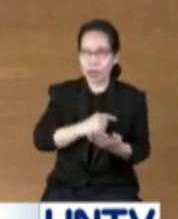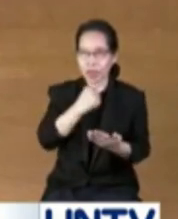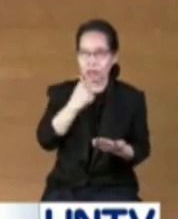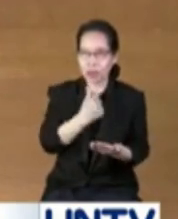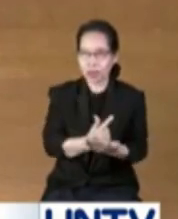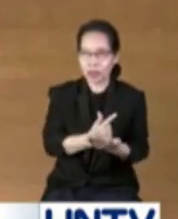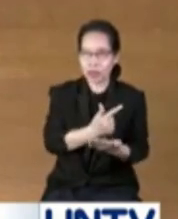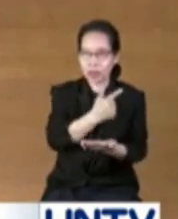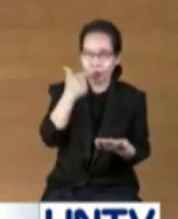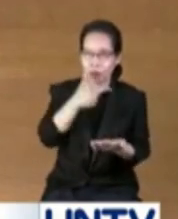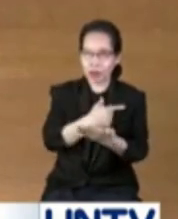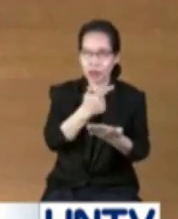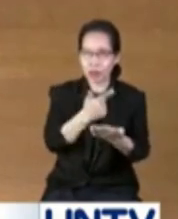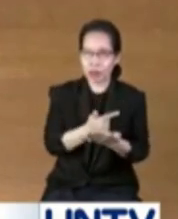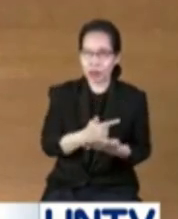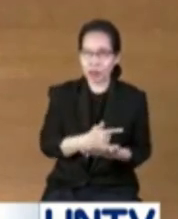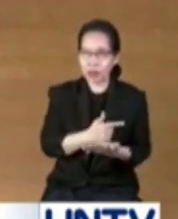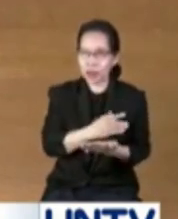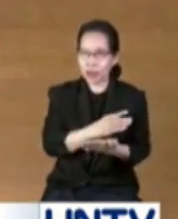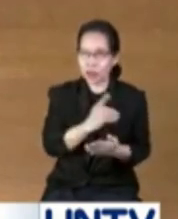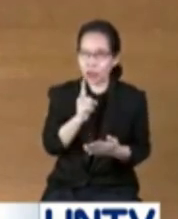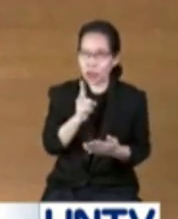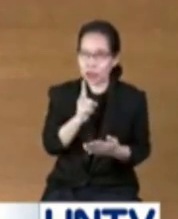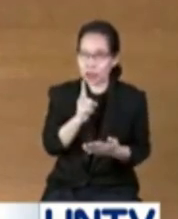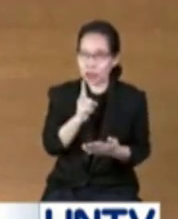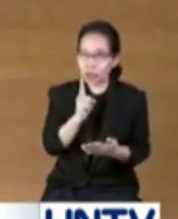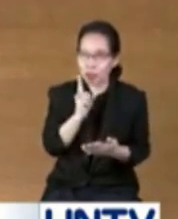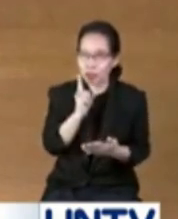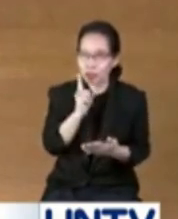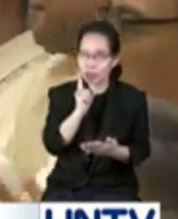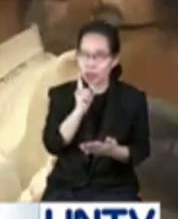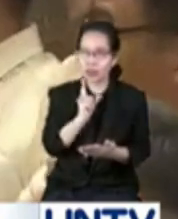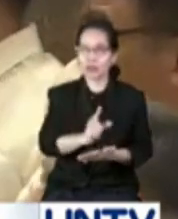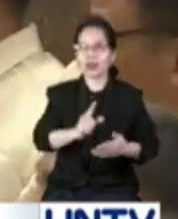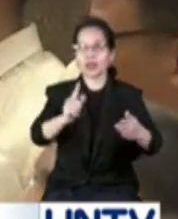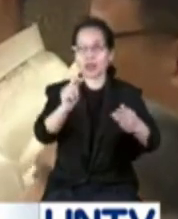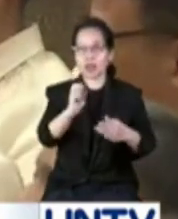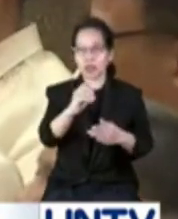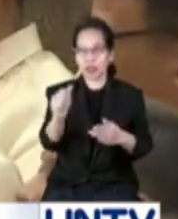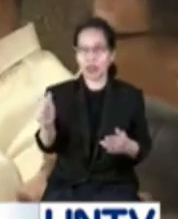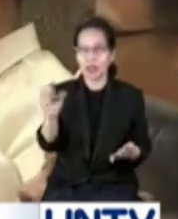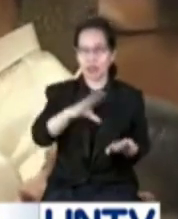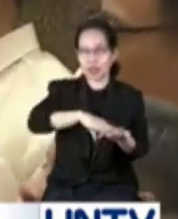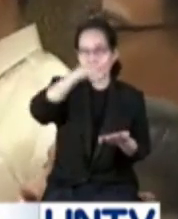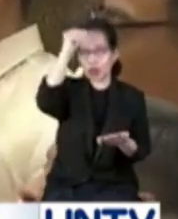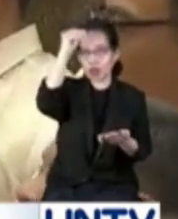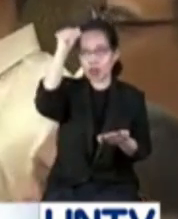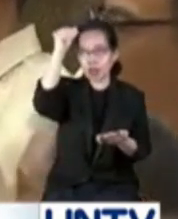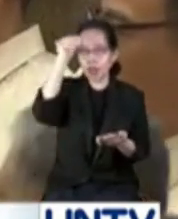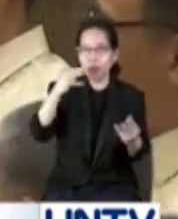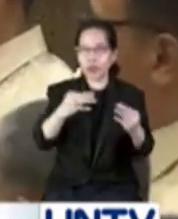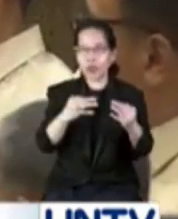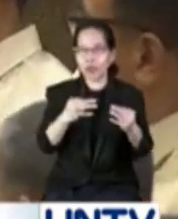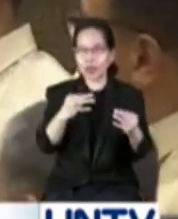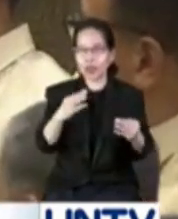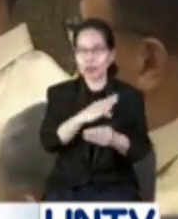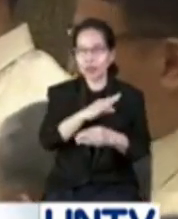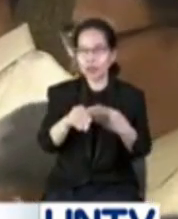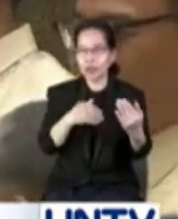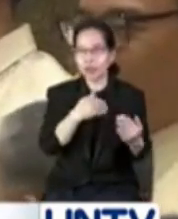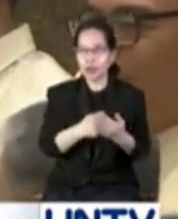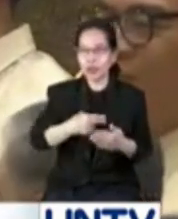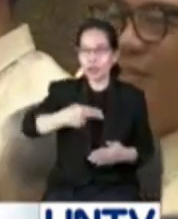the TVET, one-third of whom were TESDA scholars. More and more of our higher